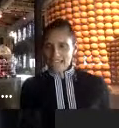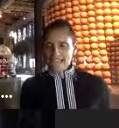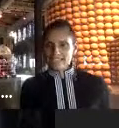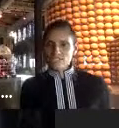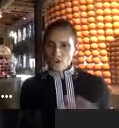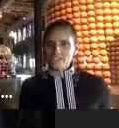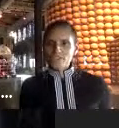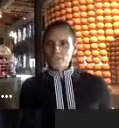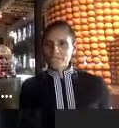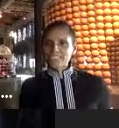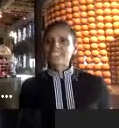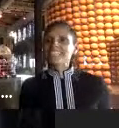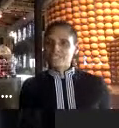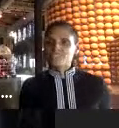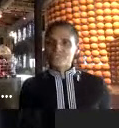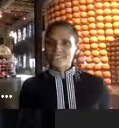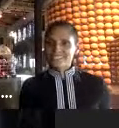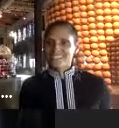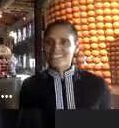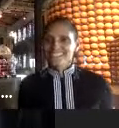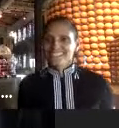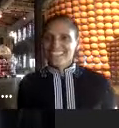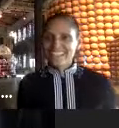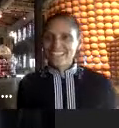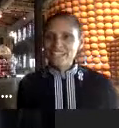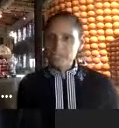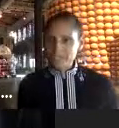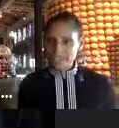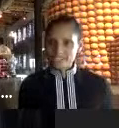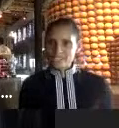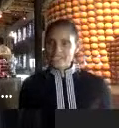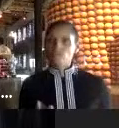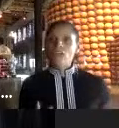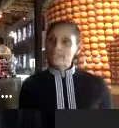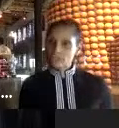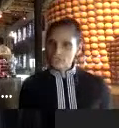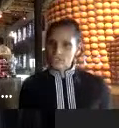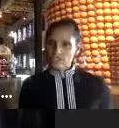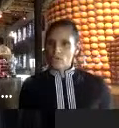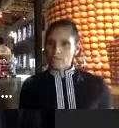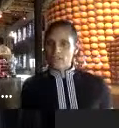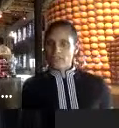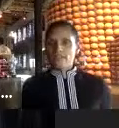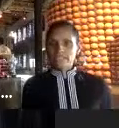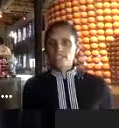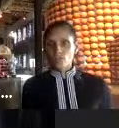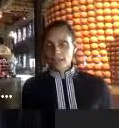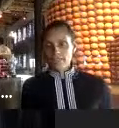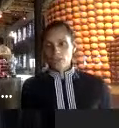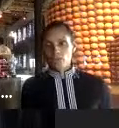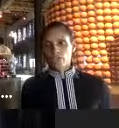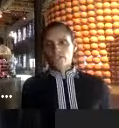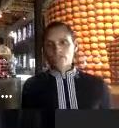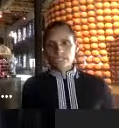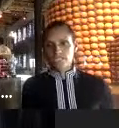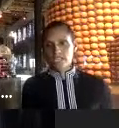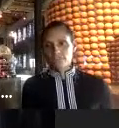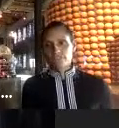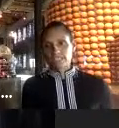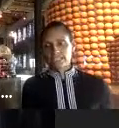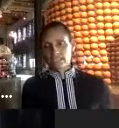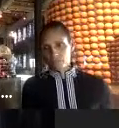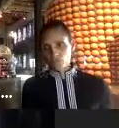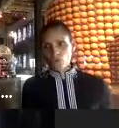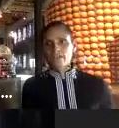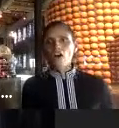part of that is artists also need collectors and curators and writers to know about them and to know about their work. So the